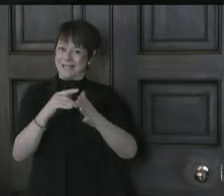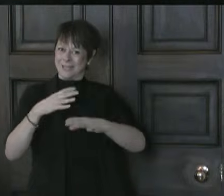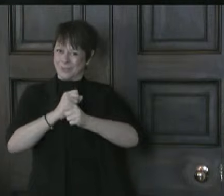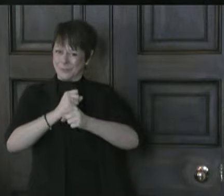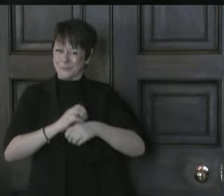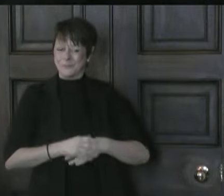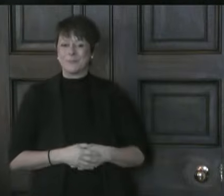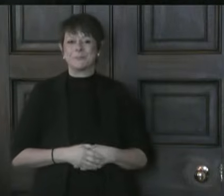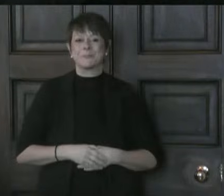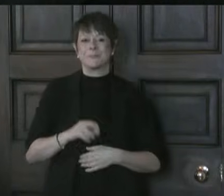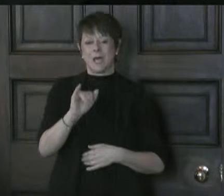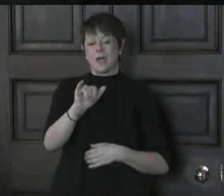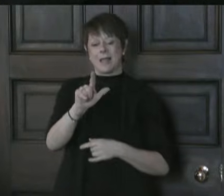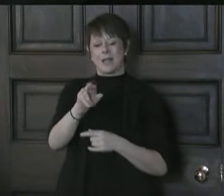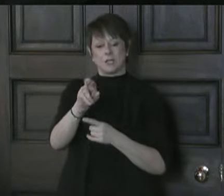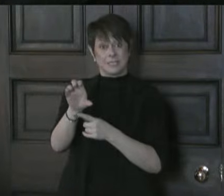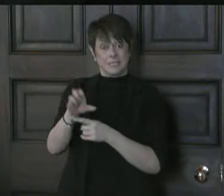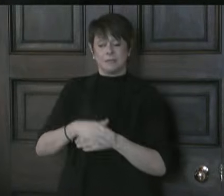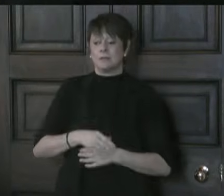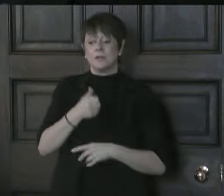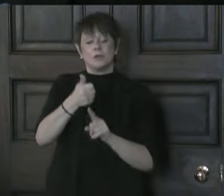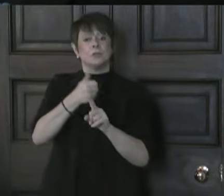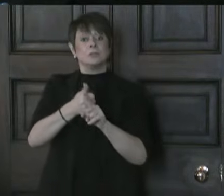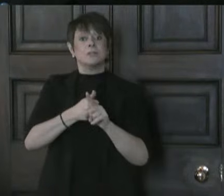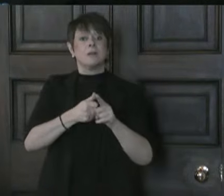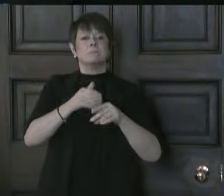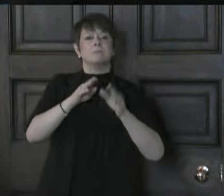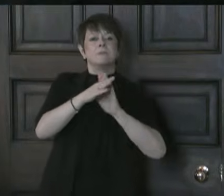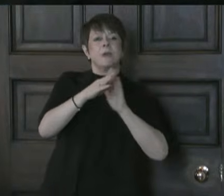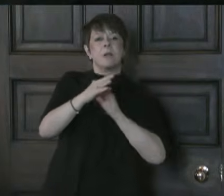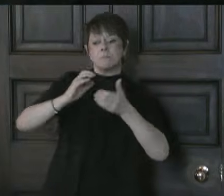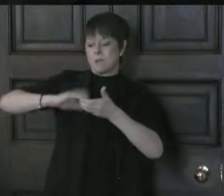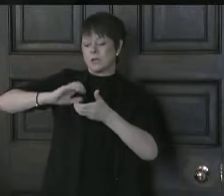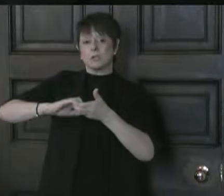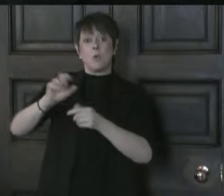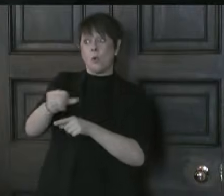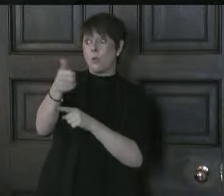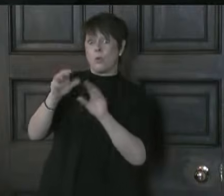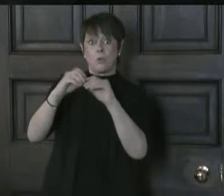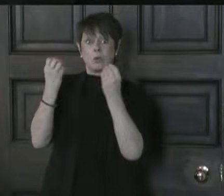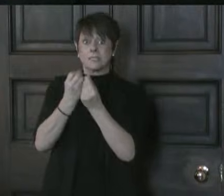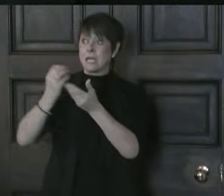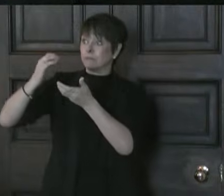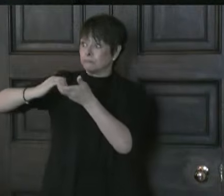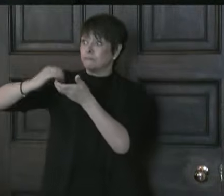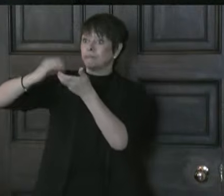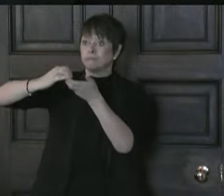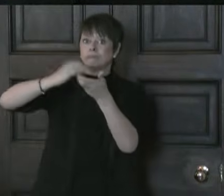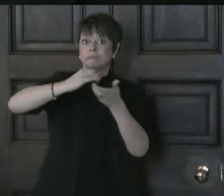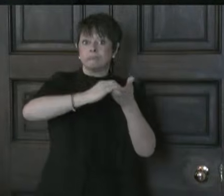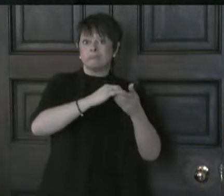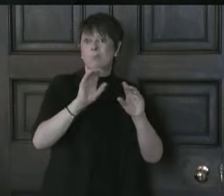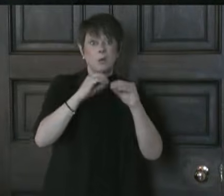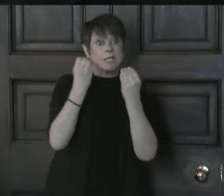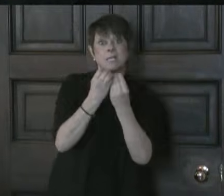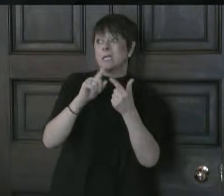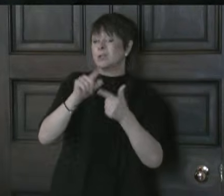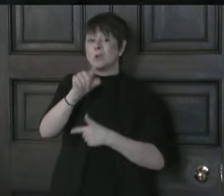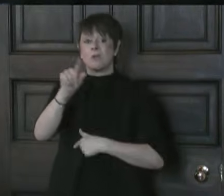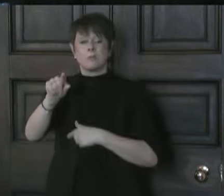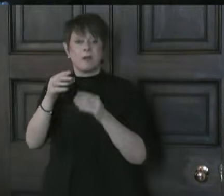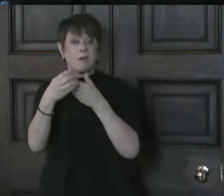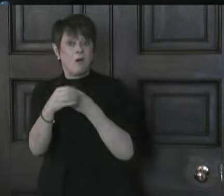early work was one of creating partnerships with other organizations, individuals, and government offices.